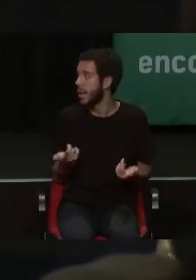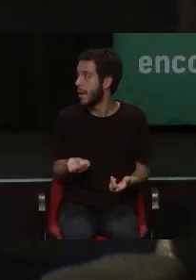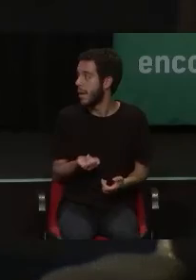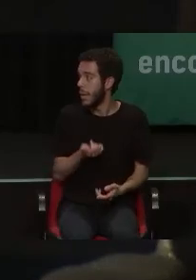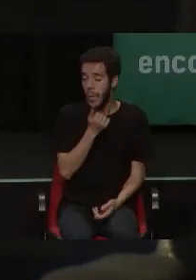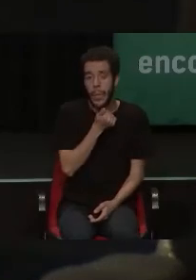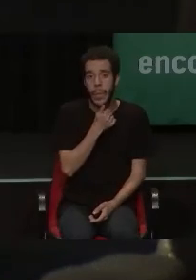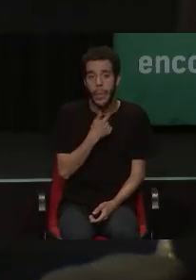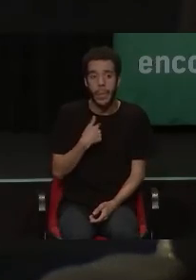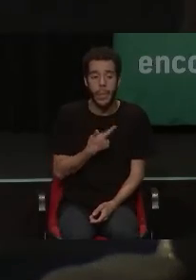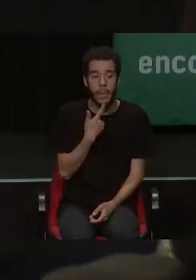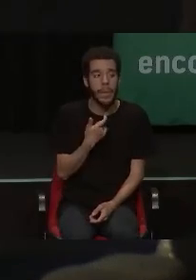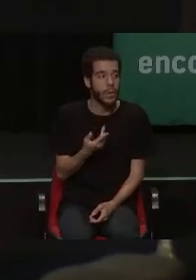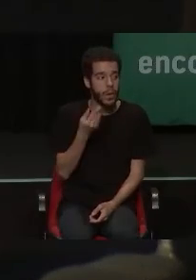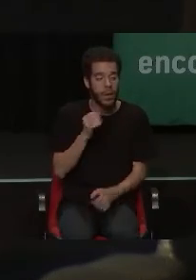questions, really,